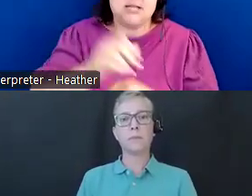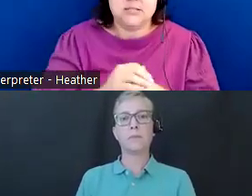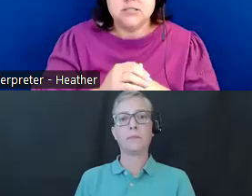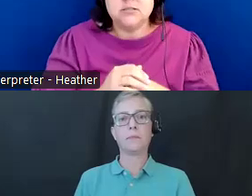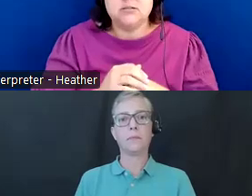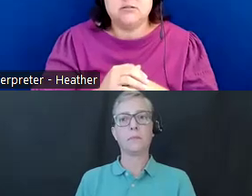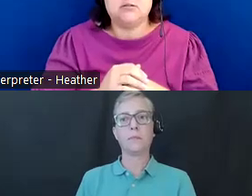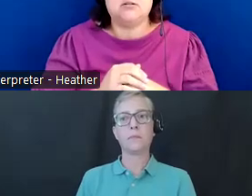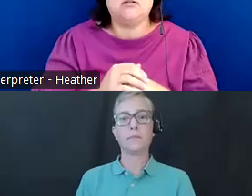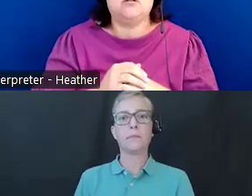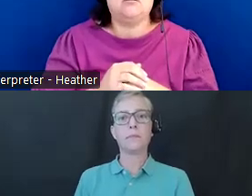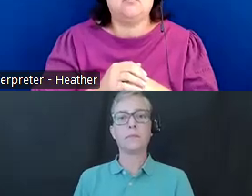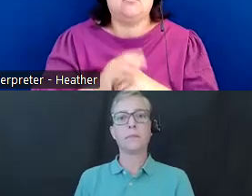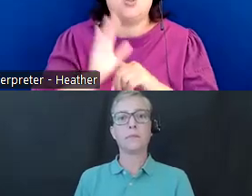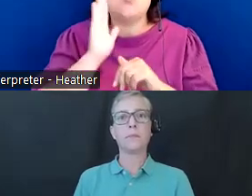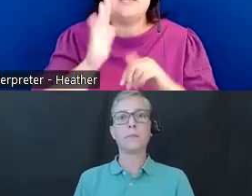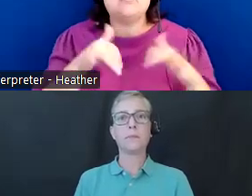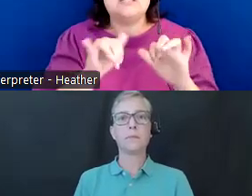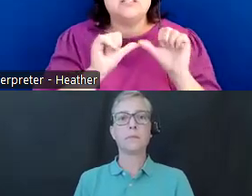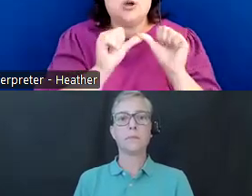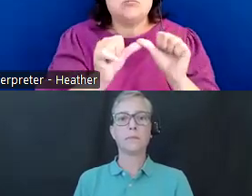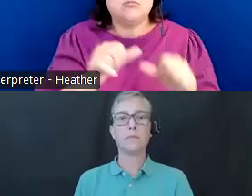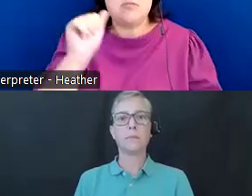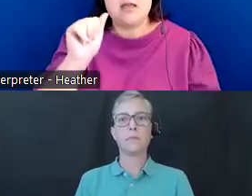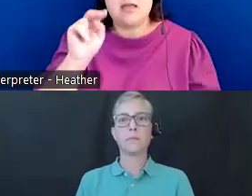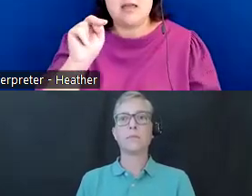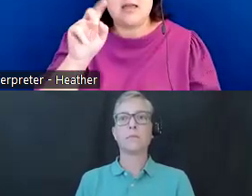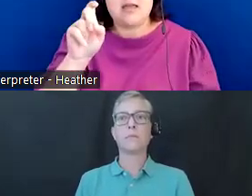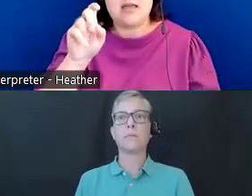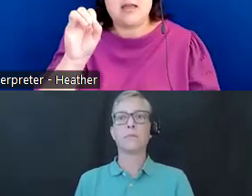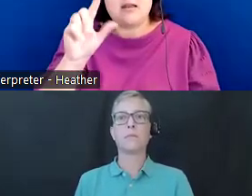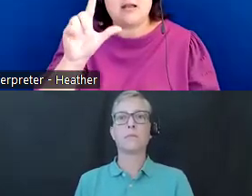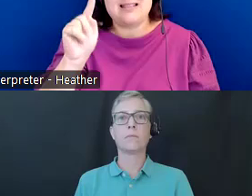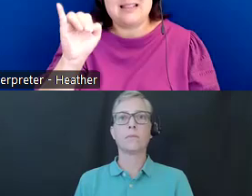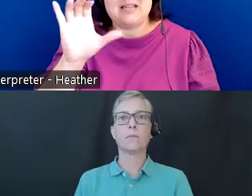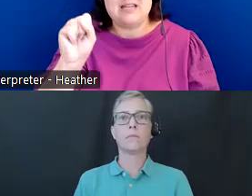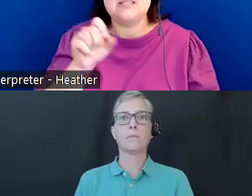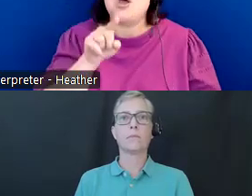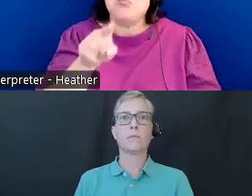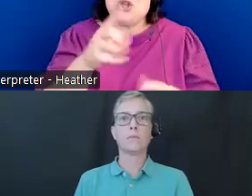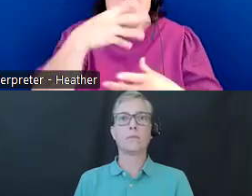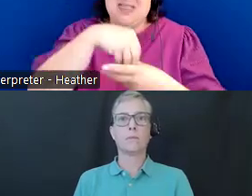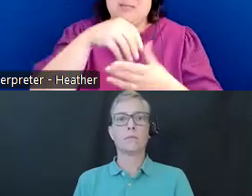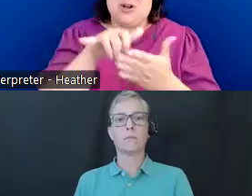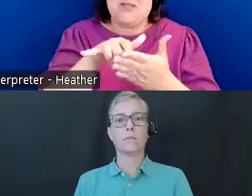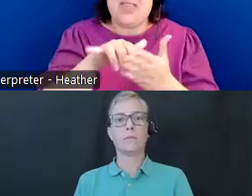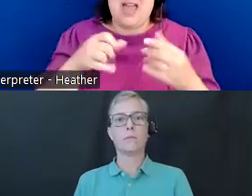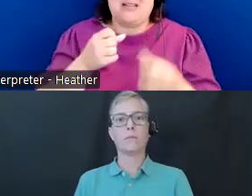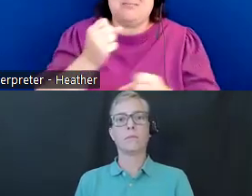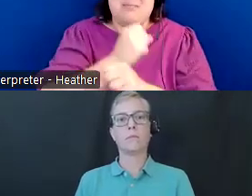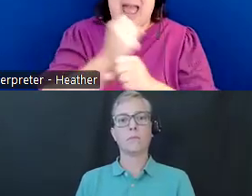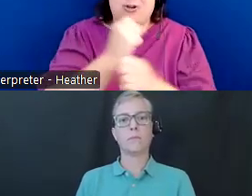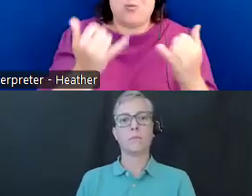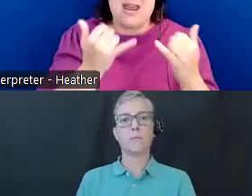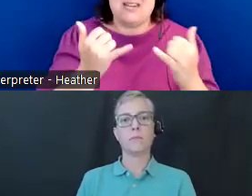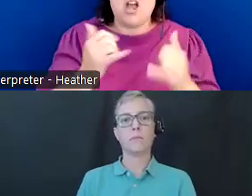We still push for anxiolytics, but now you guys are right in the midst of this battle as well. Despite all the research we did in the 90s that showed